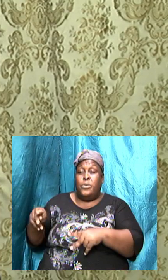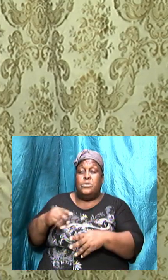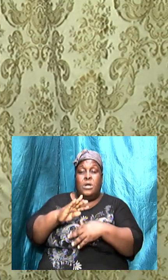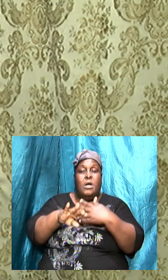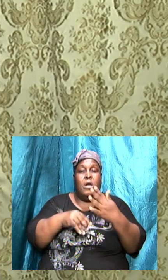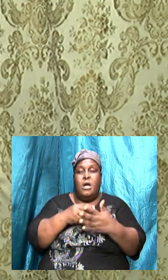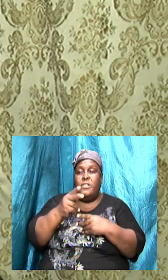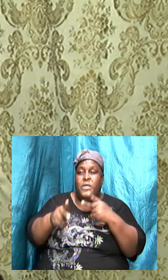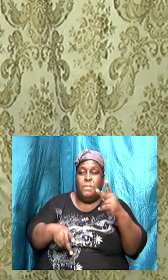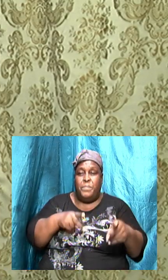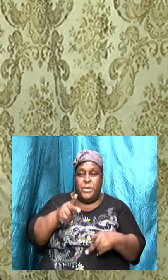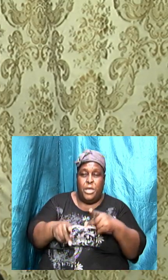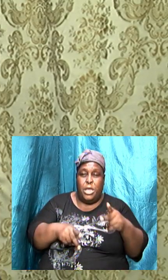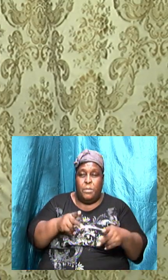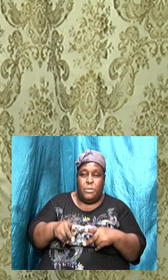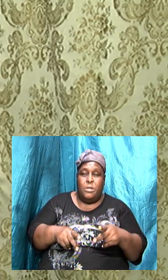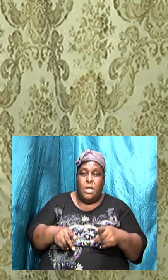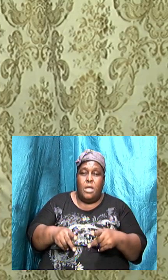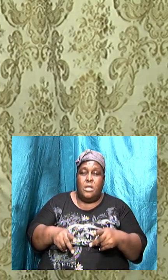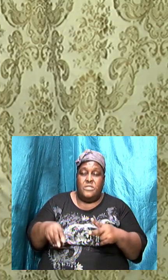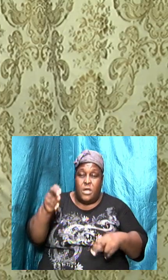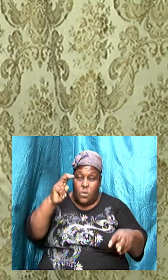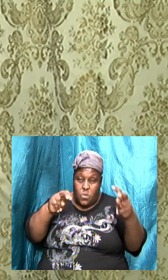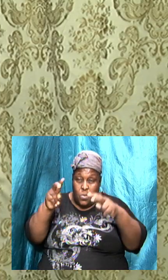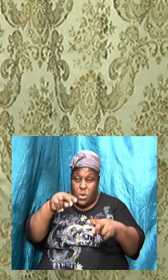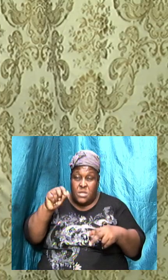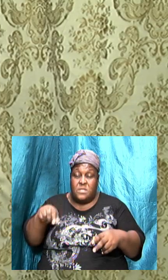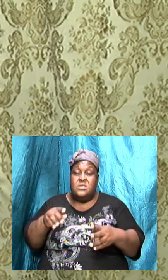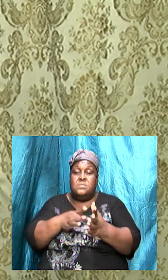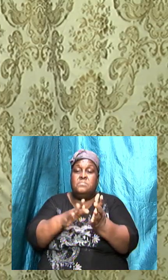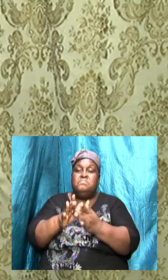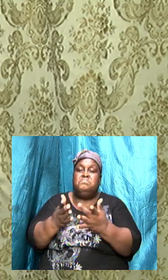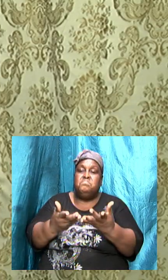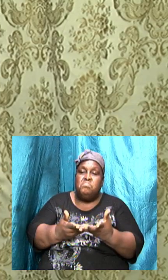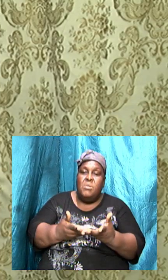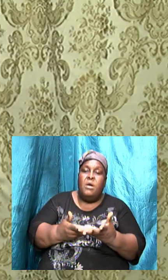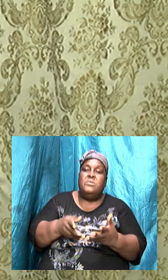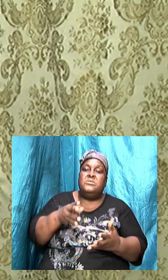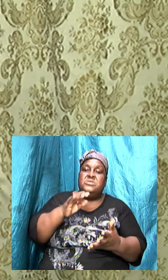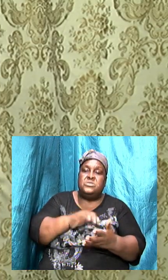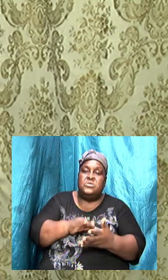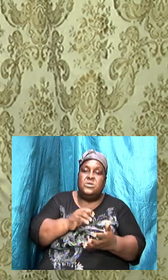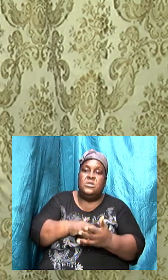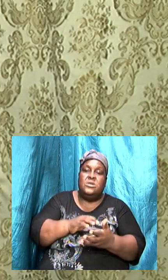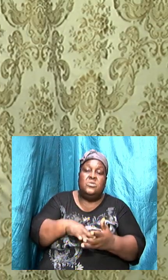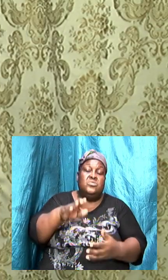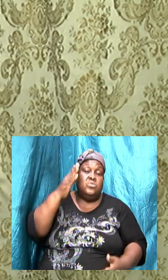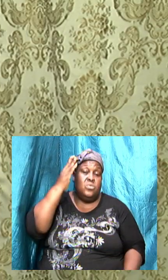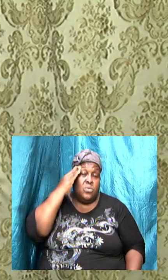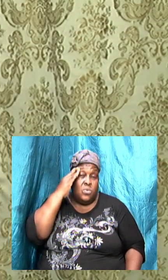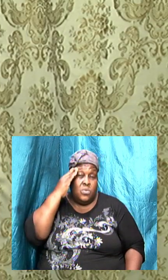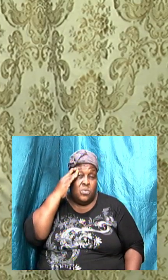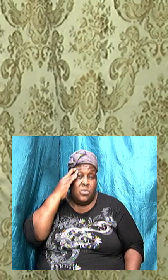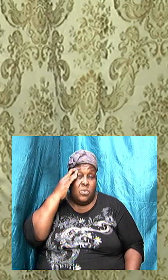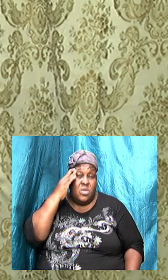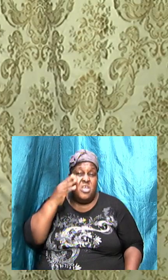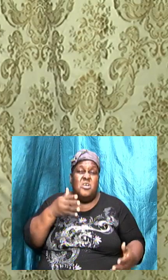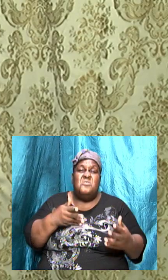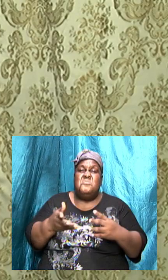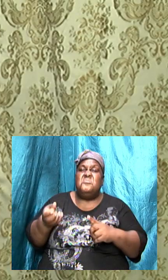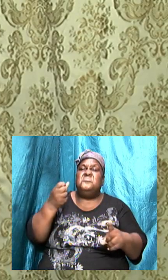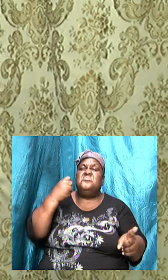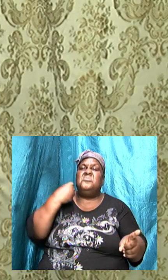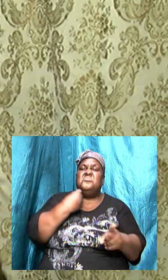that love God, that watch this Bible study on notice, that there is an attack against